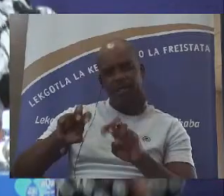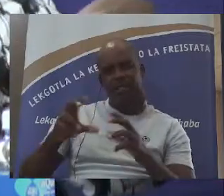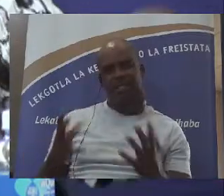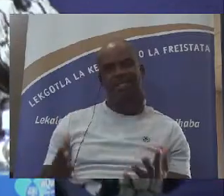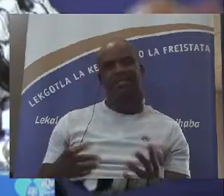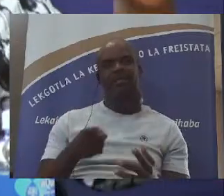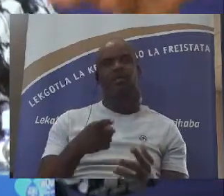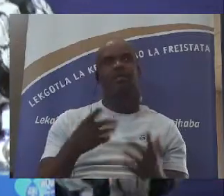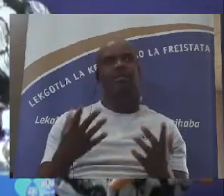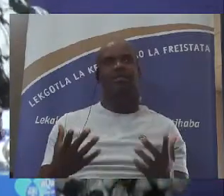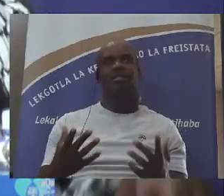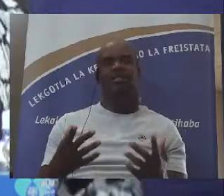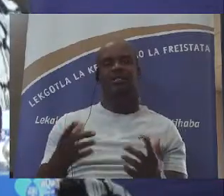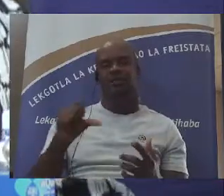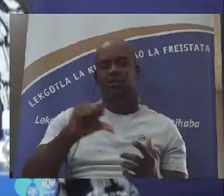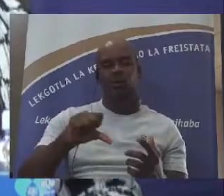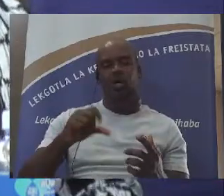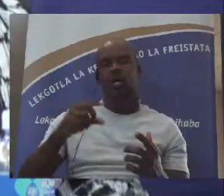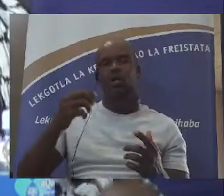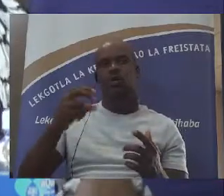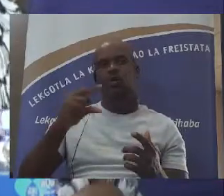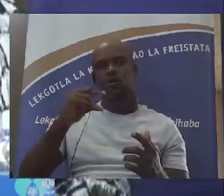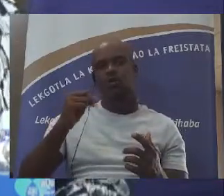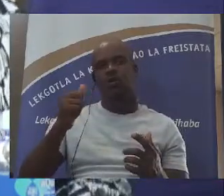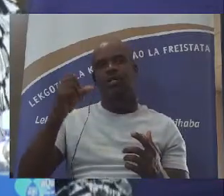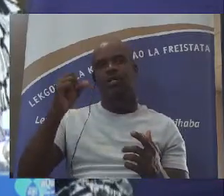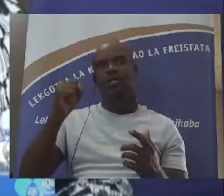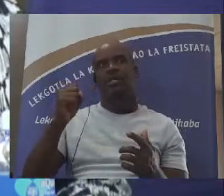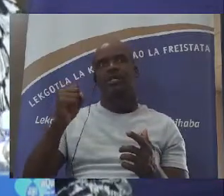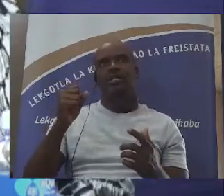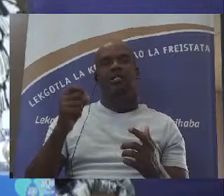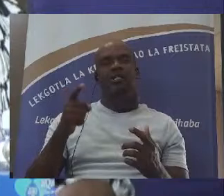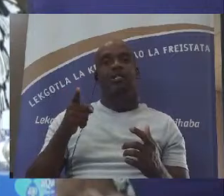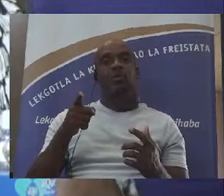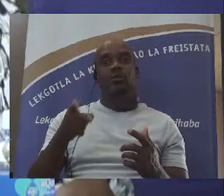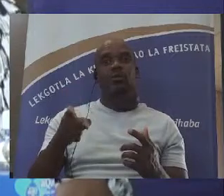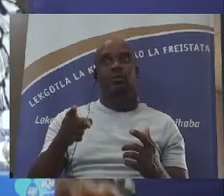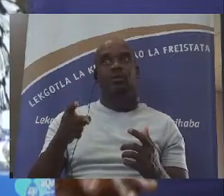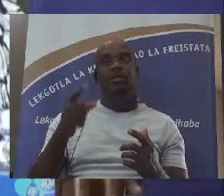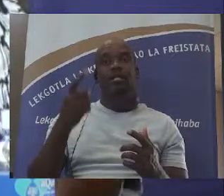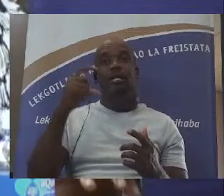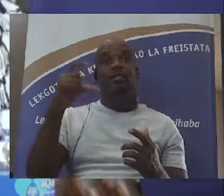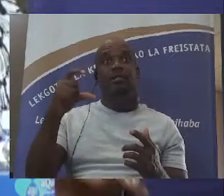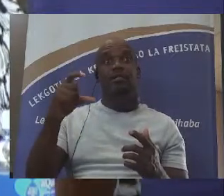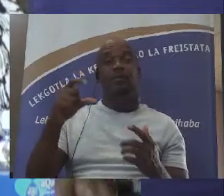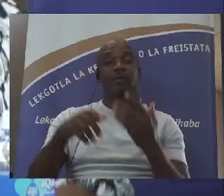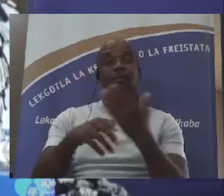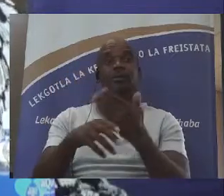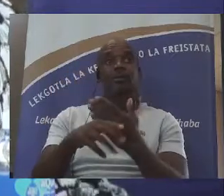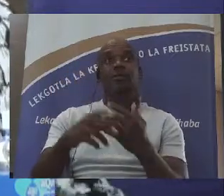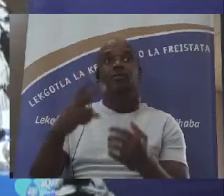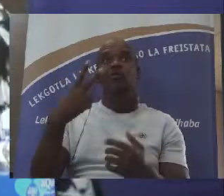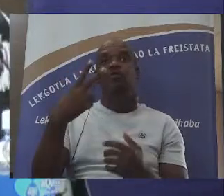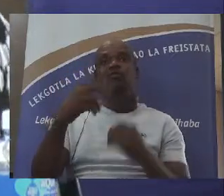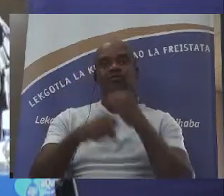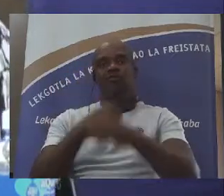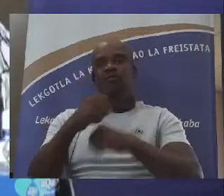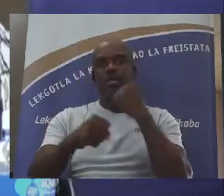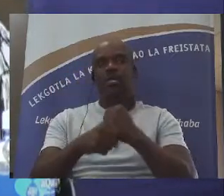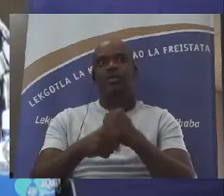whether there is oil and gas, which is valid for 2 years, for a period of not exceeding 2 years.